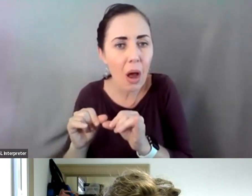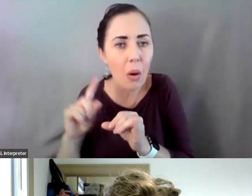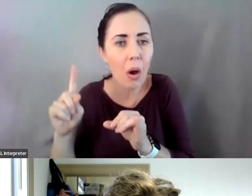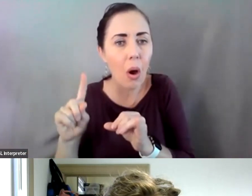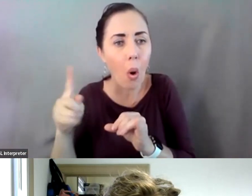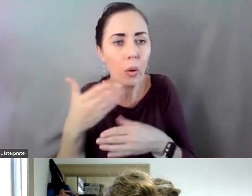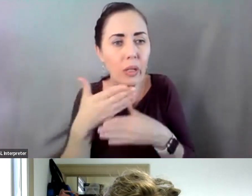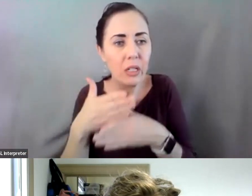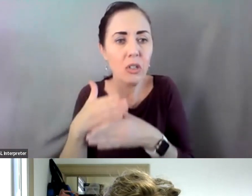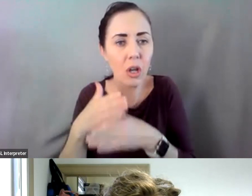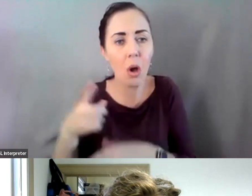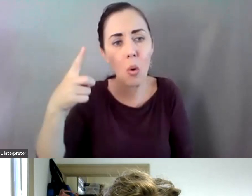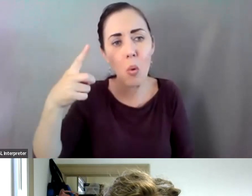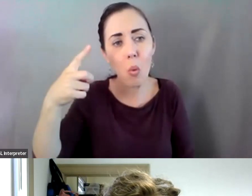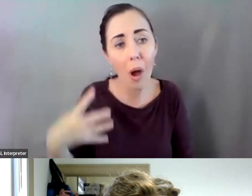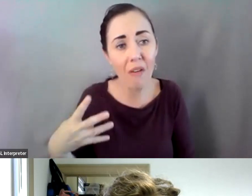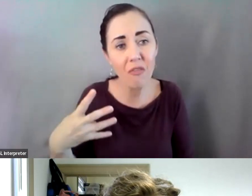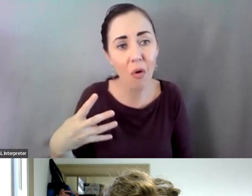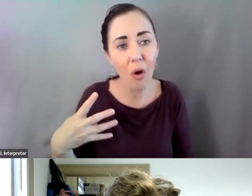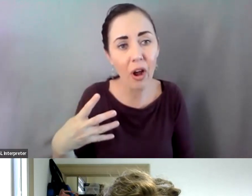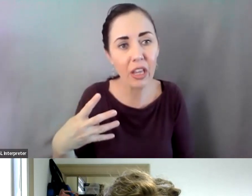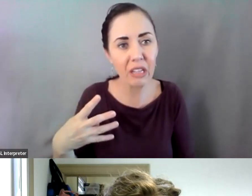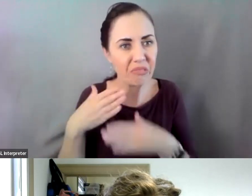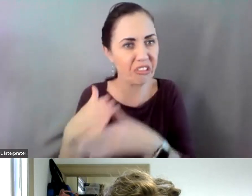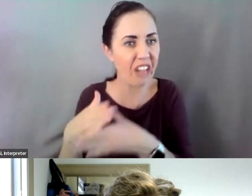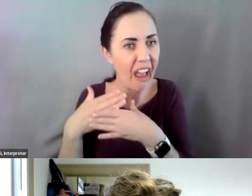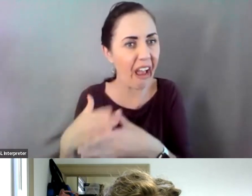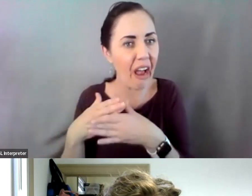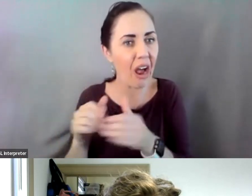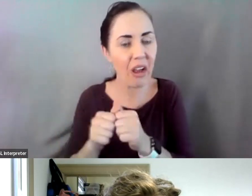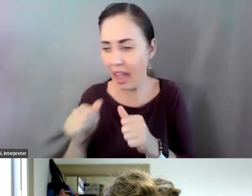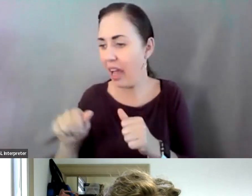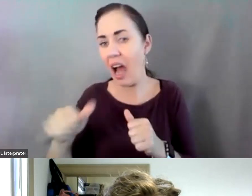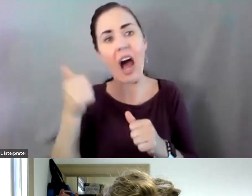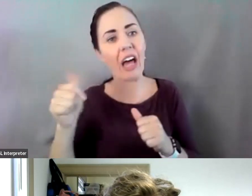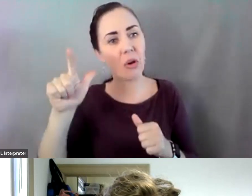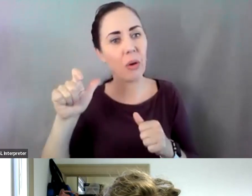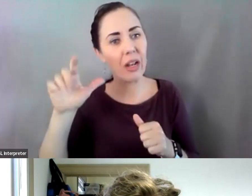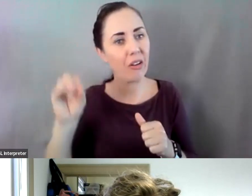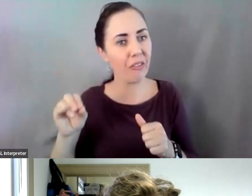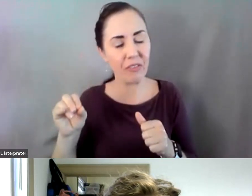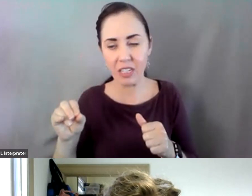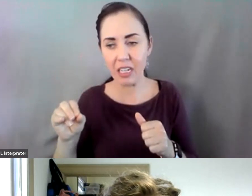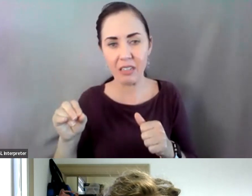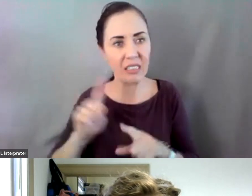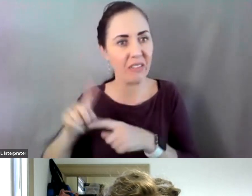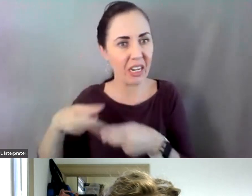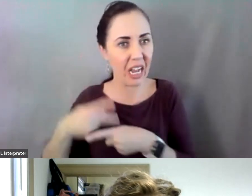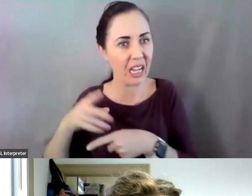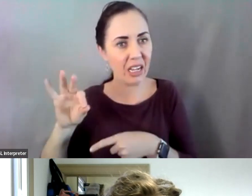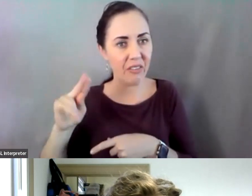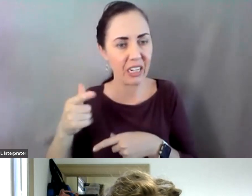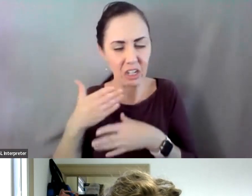share 1/4 of the fungus species with that other sample that was just that far apart. And so